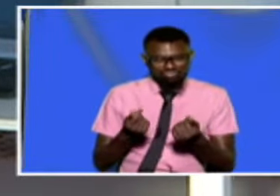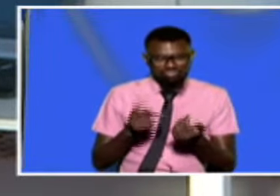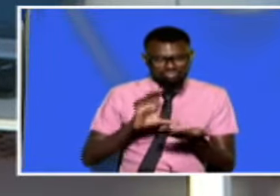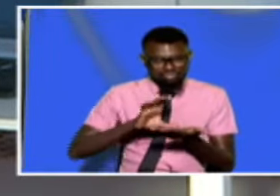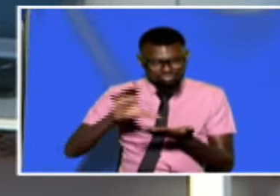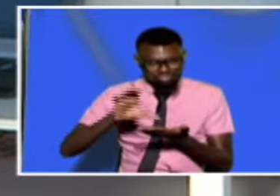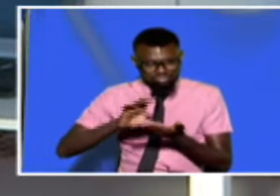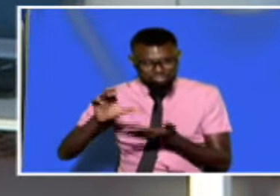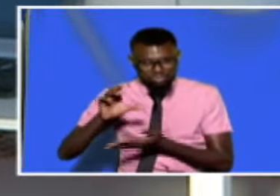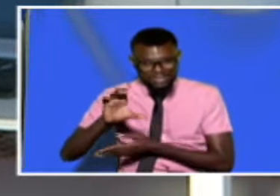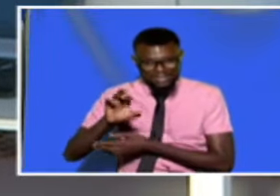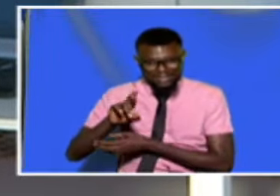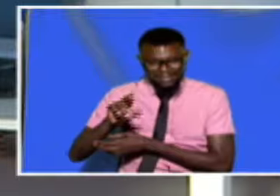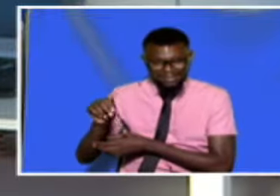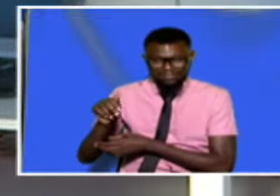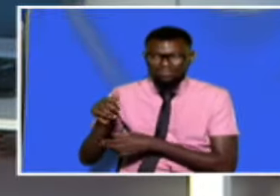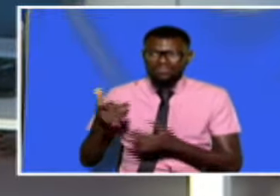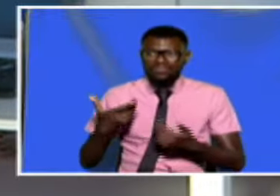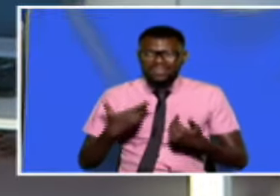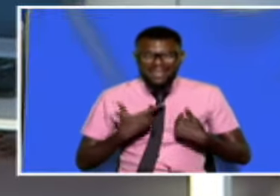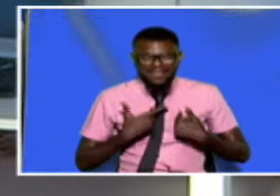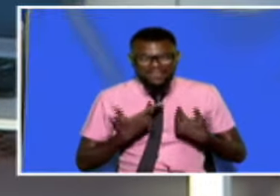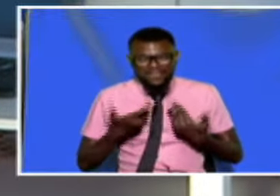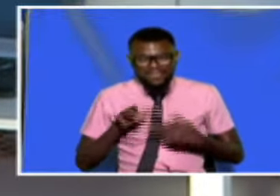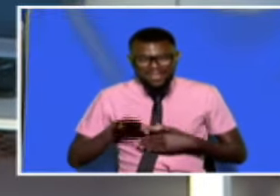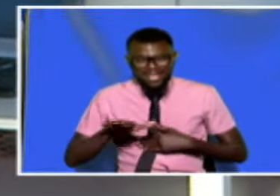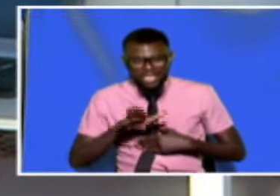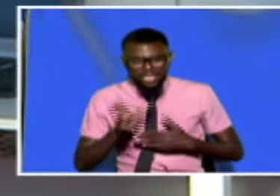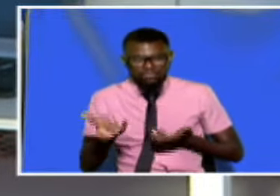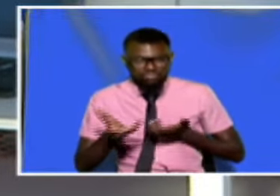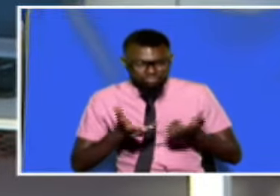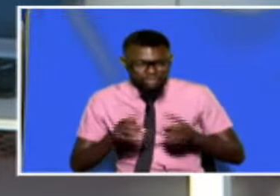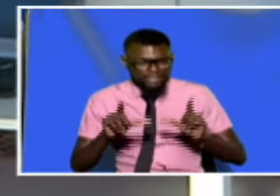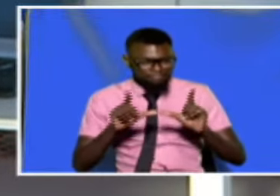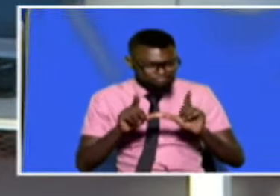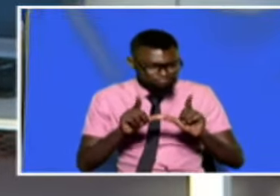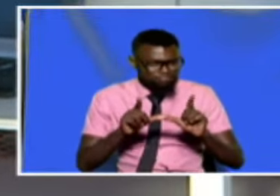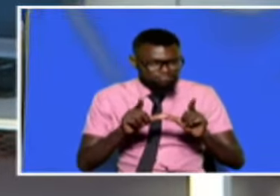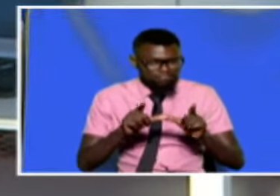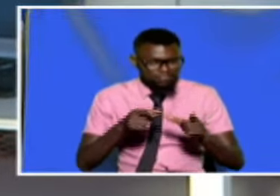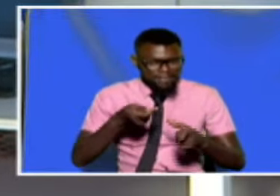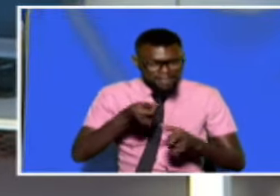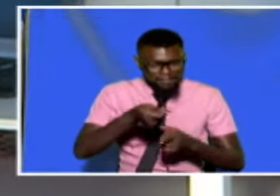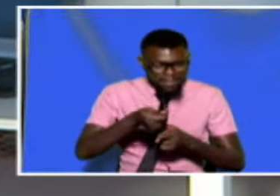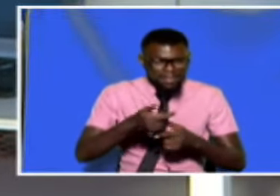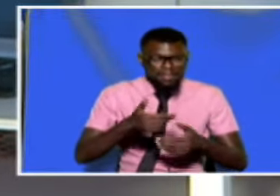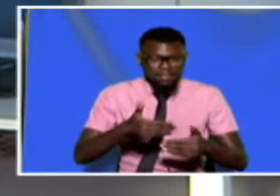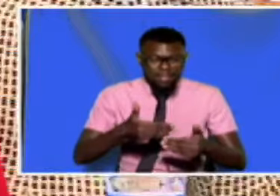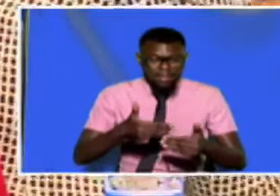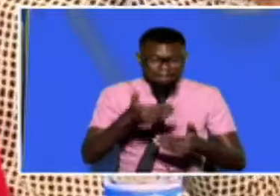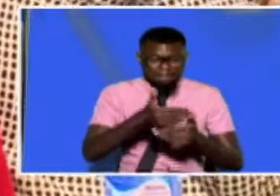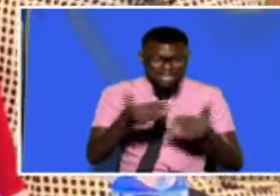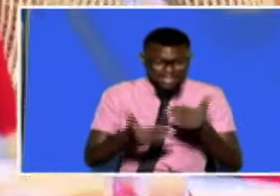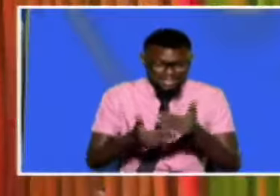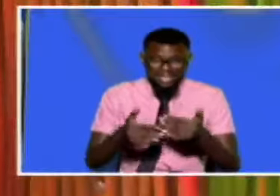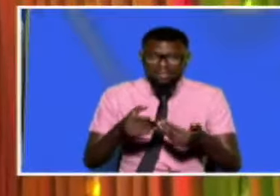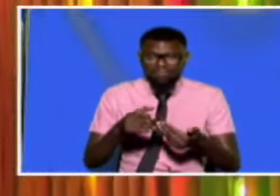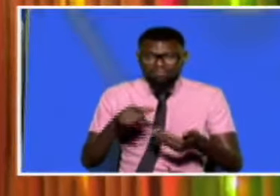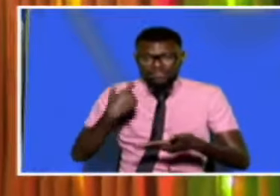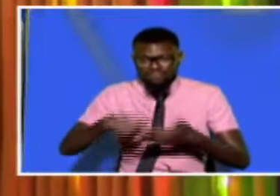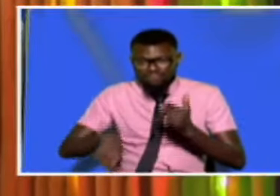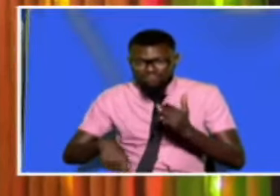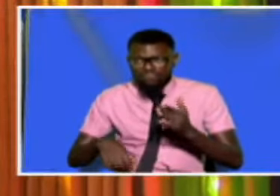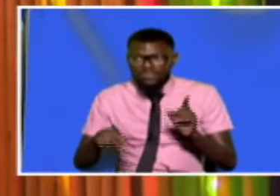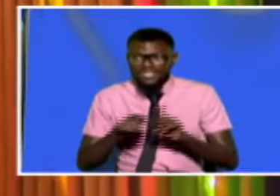model covers five revenue streams, which include trade licensing fees, building plan approval fees, parking fees, among